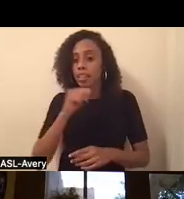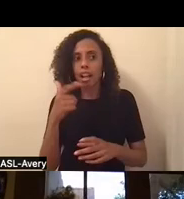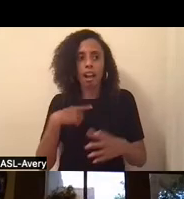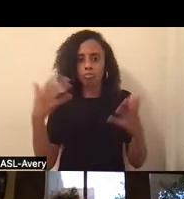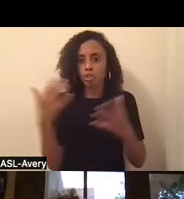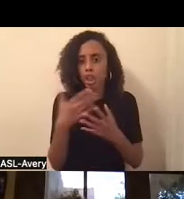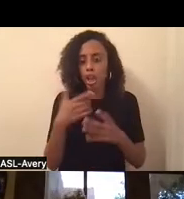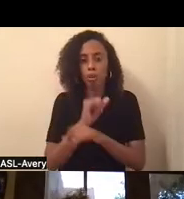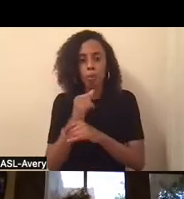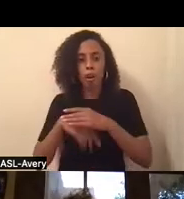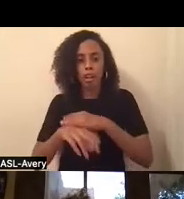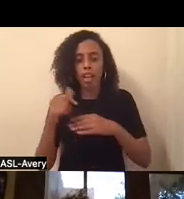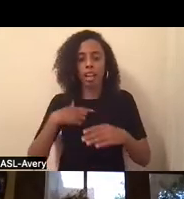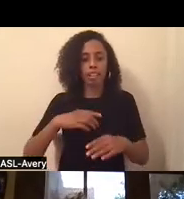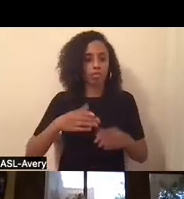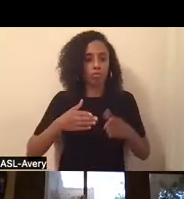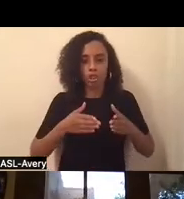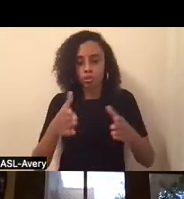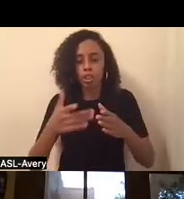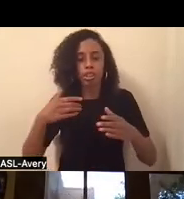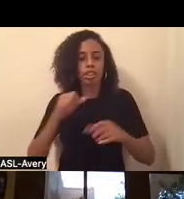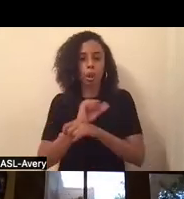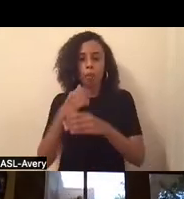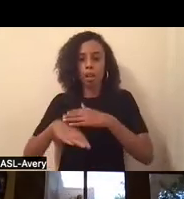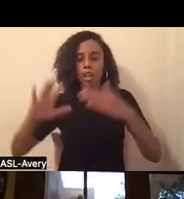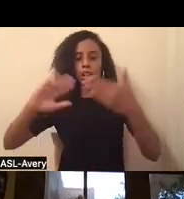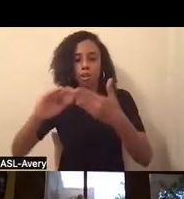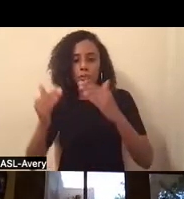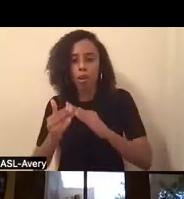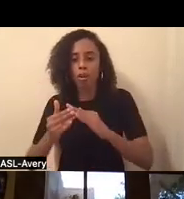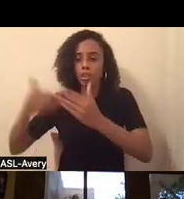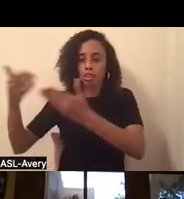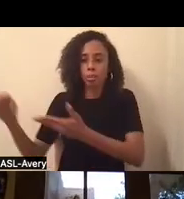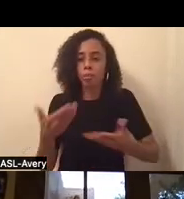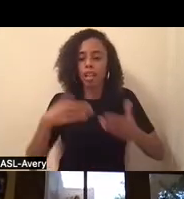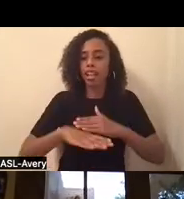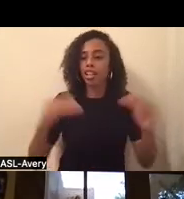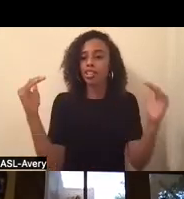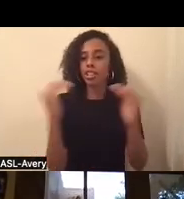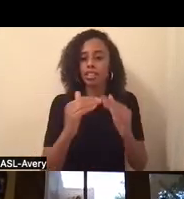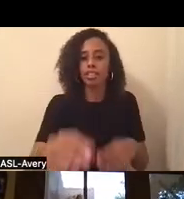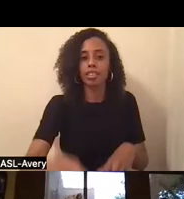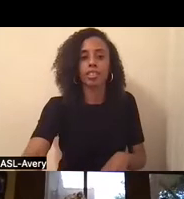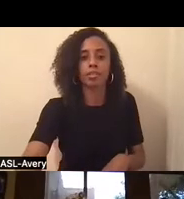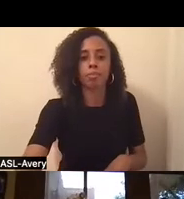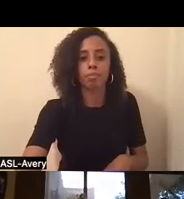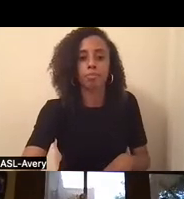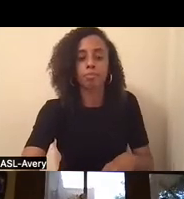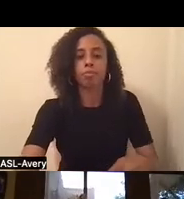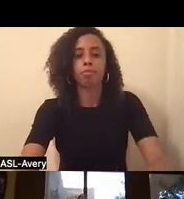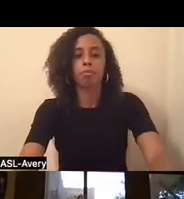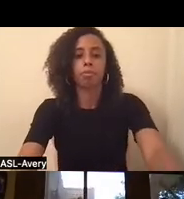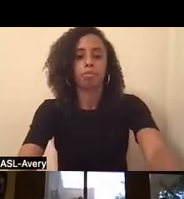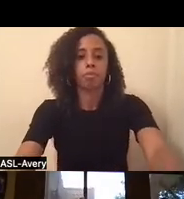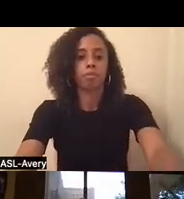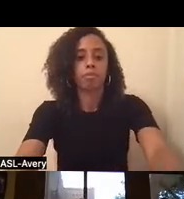in our neighborhoods, work in communities to usher in justice. And if we